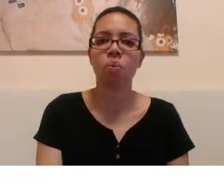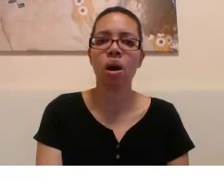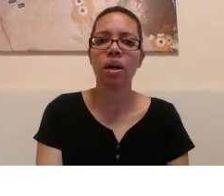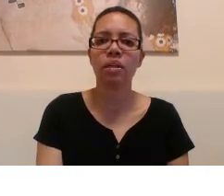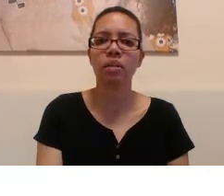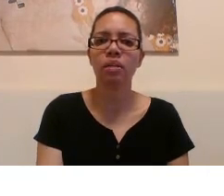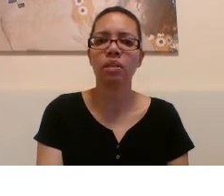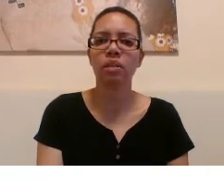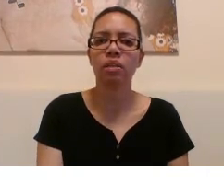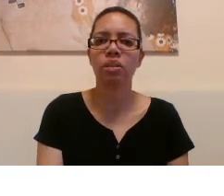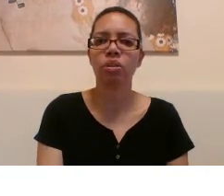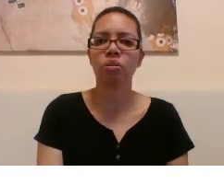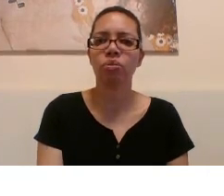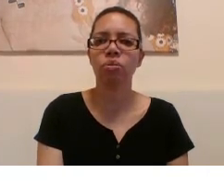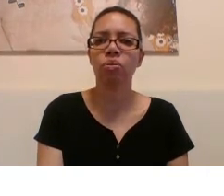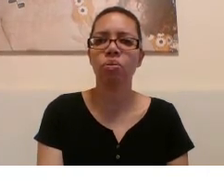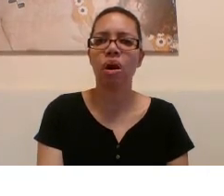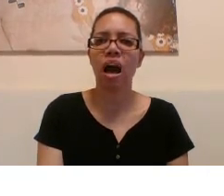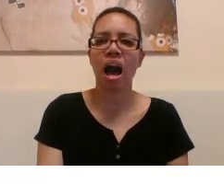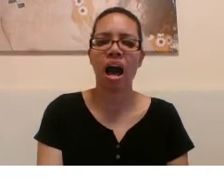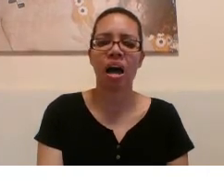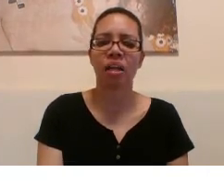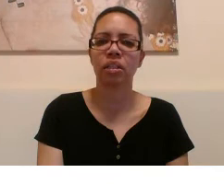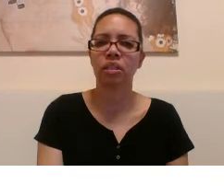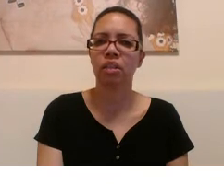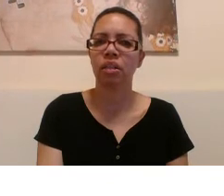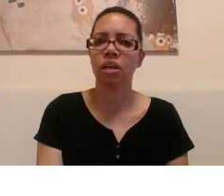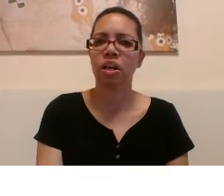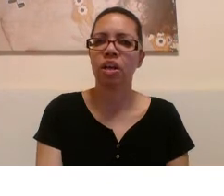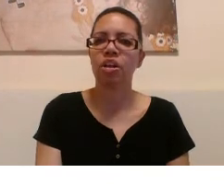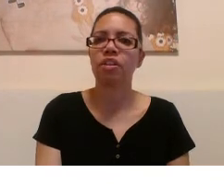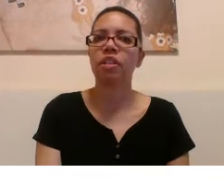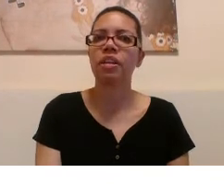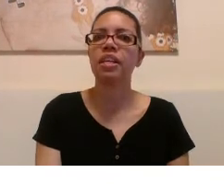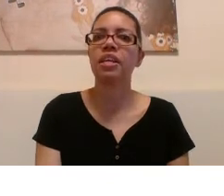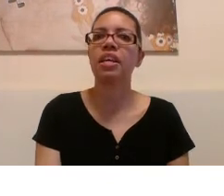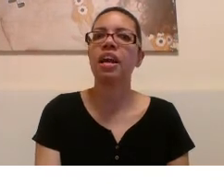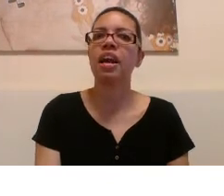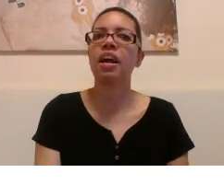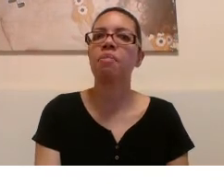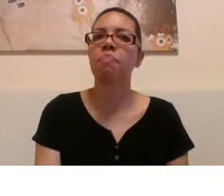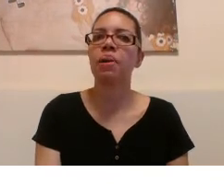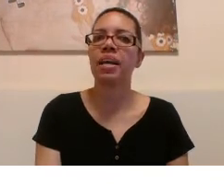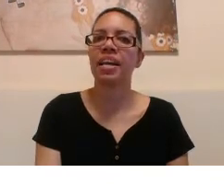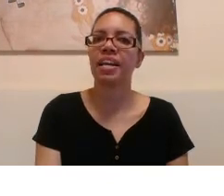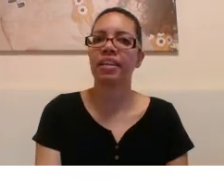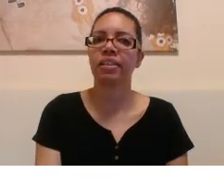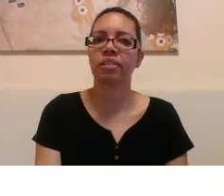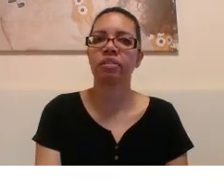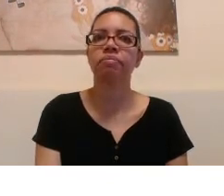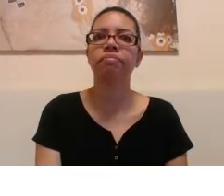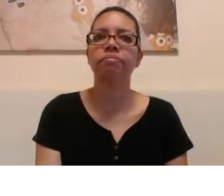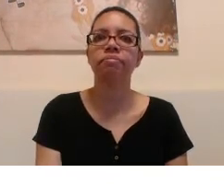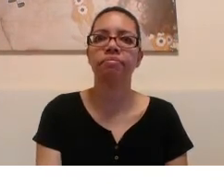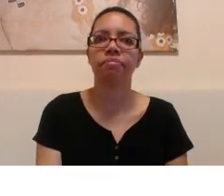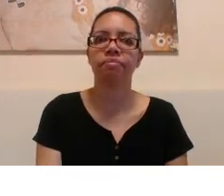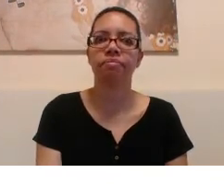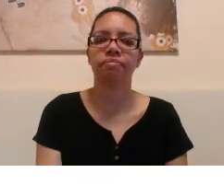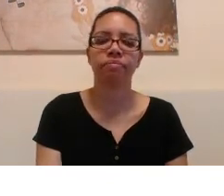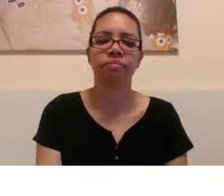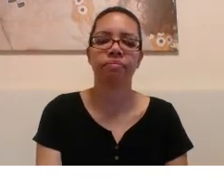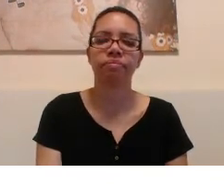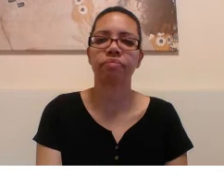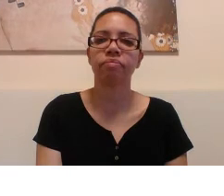saved one, two, and three airplanes.